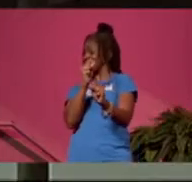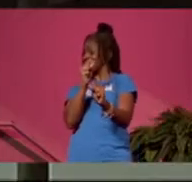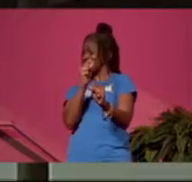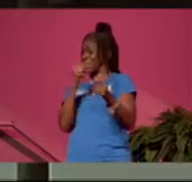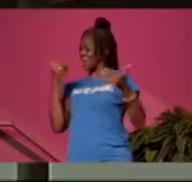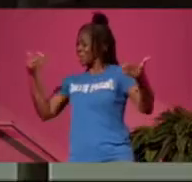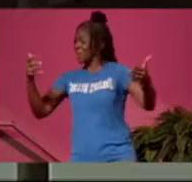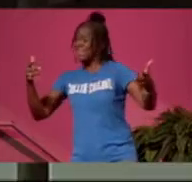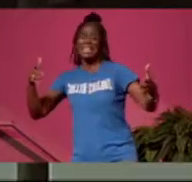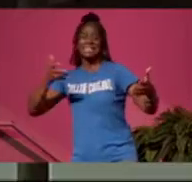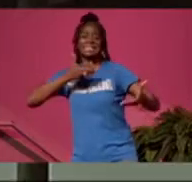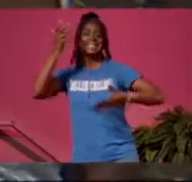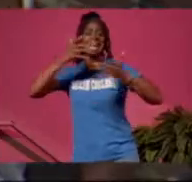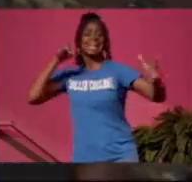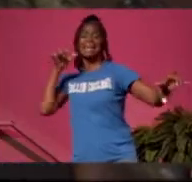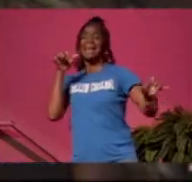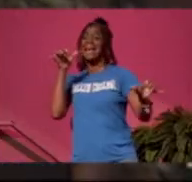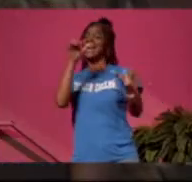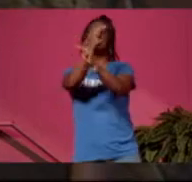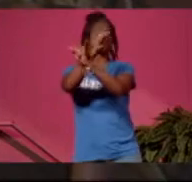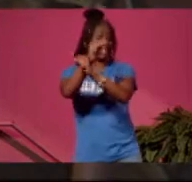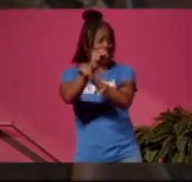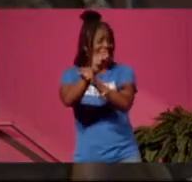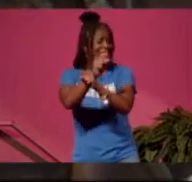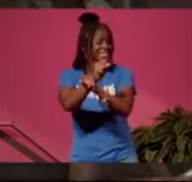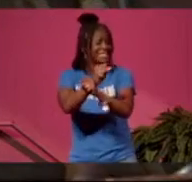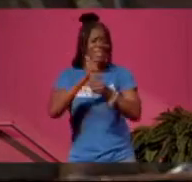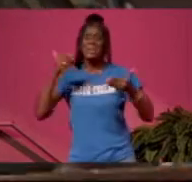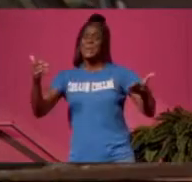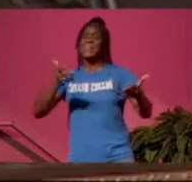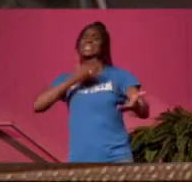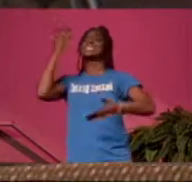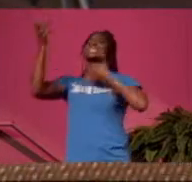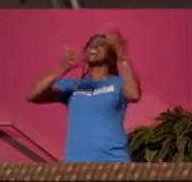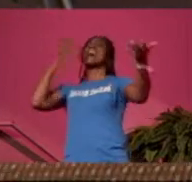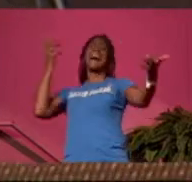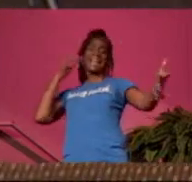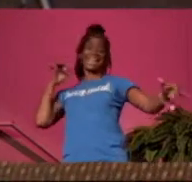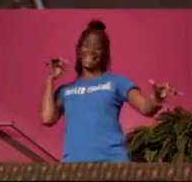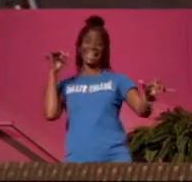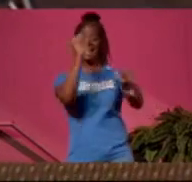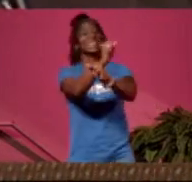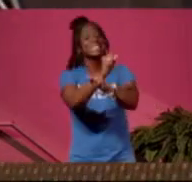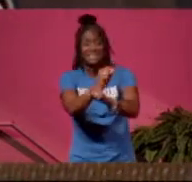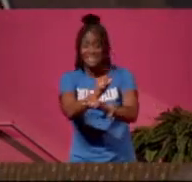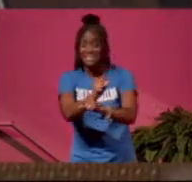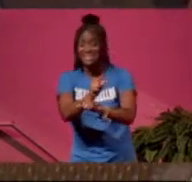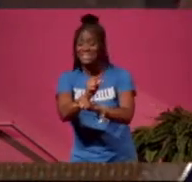Shout yeah! Come on and shout yeah!